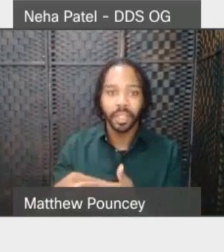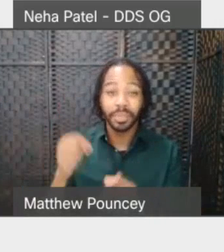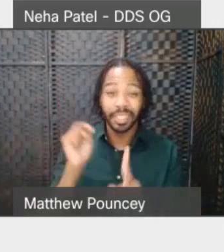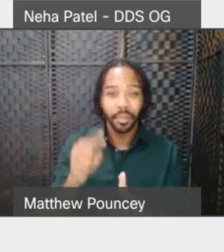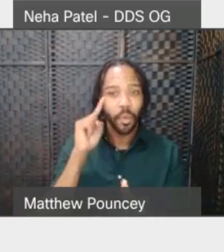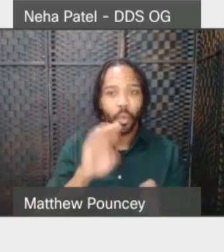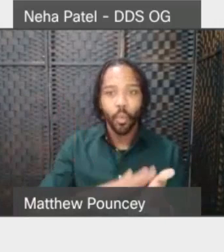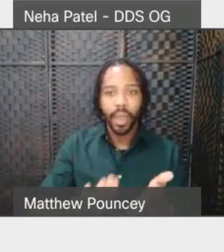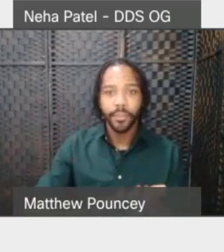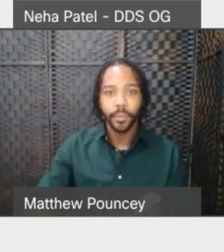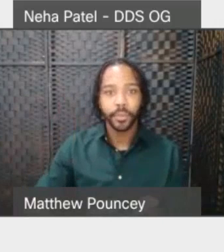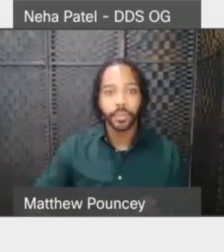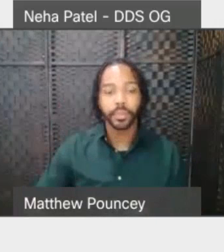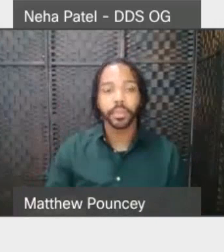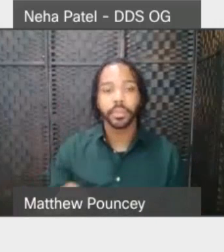waivers,